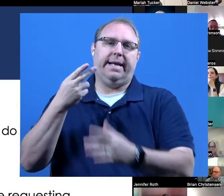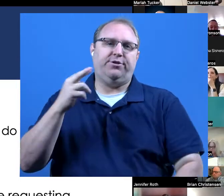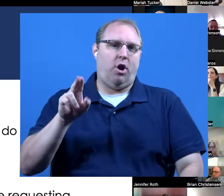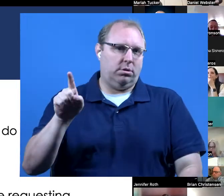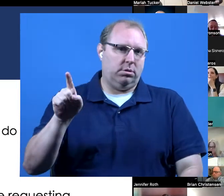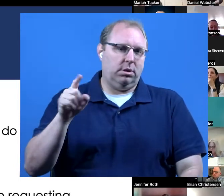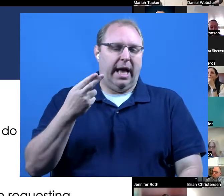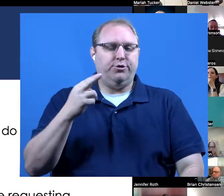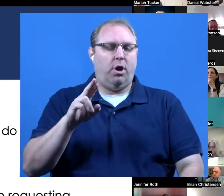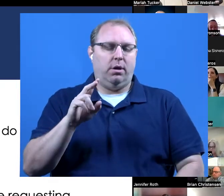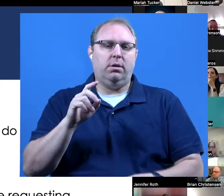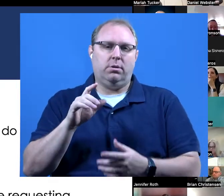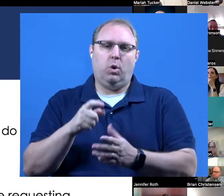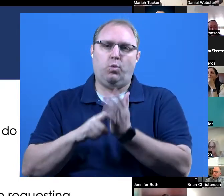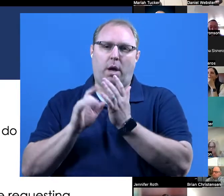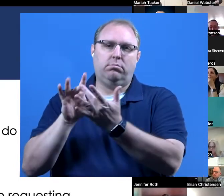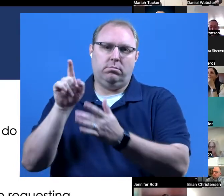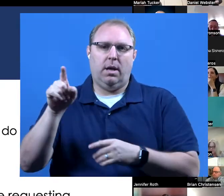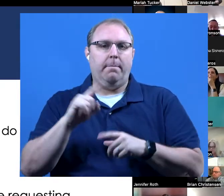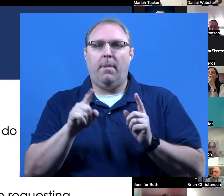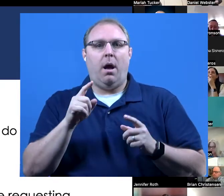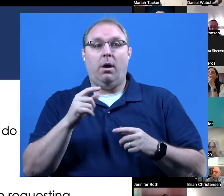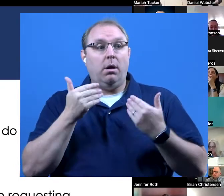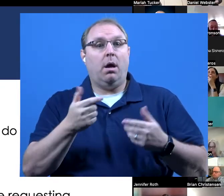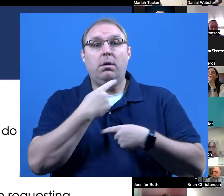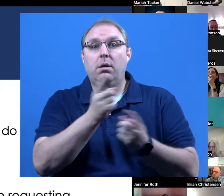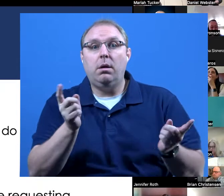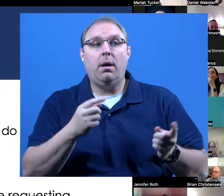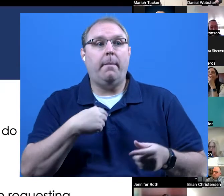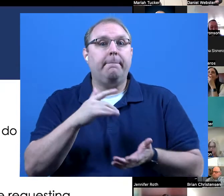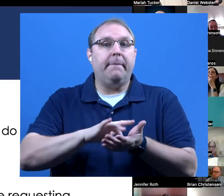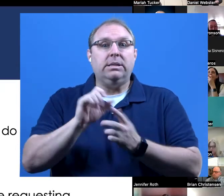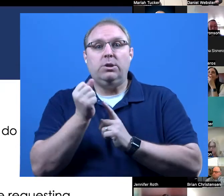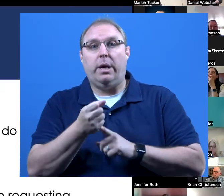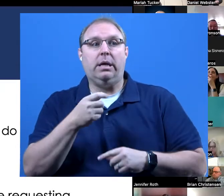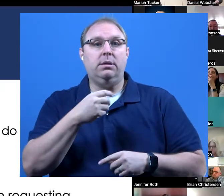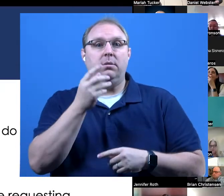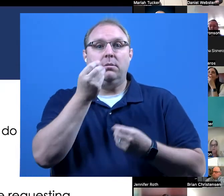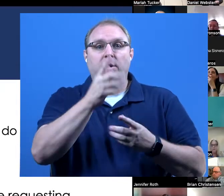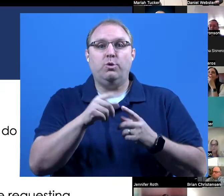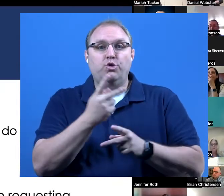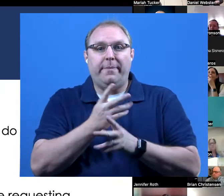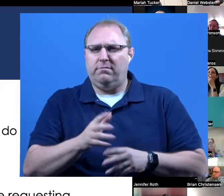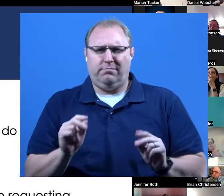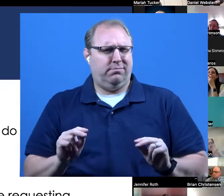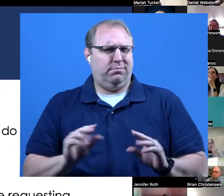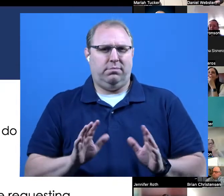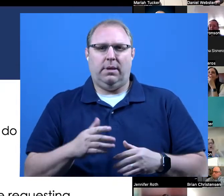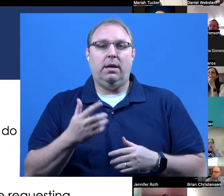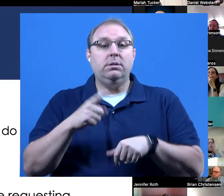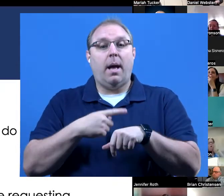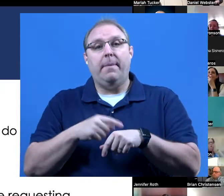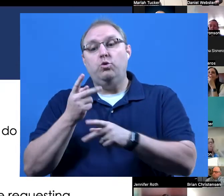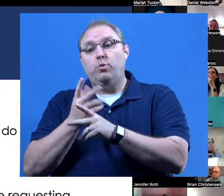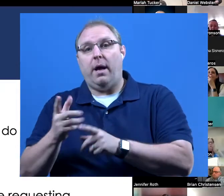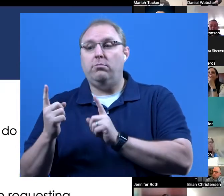have an FMLA need, that they need to contact HR. They should never disclose a medical need